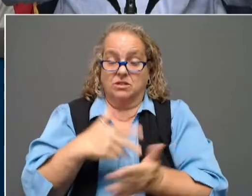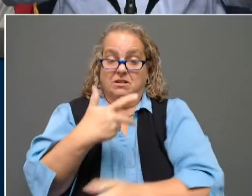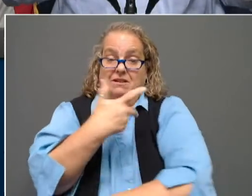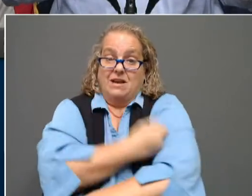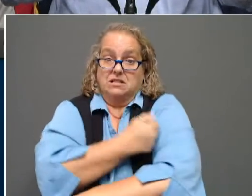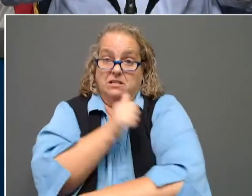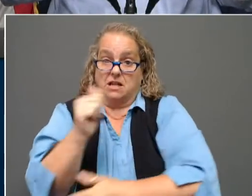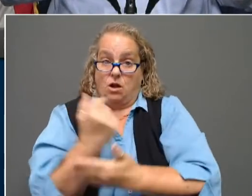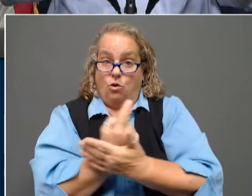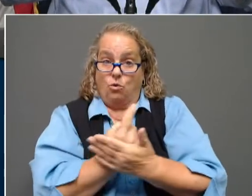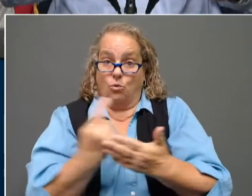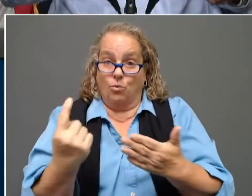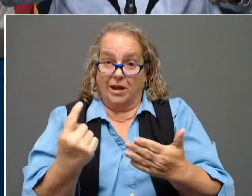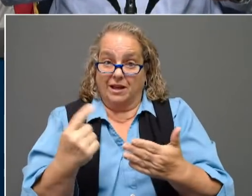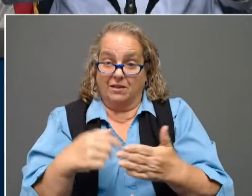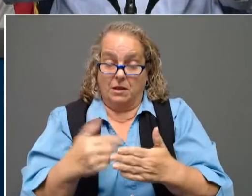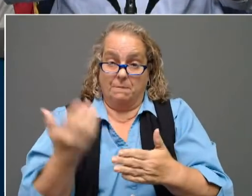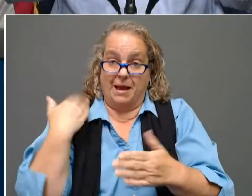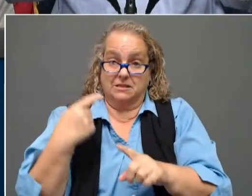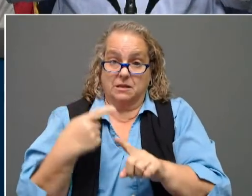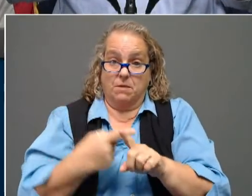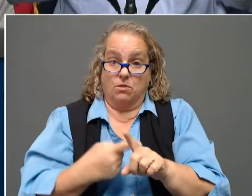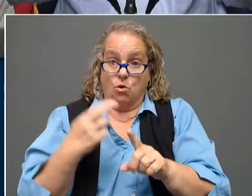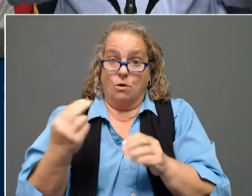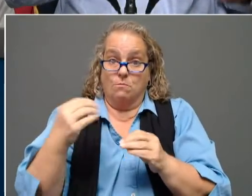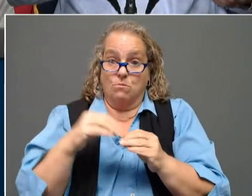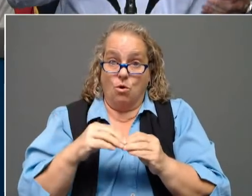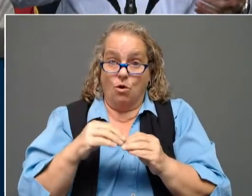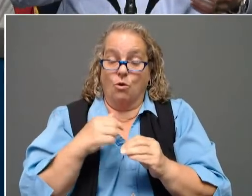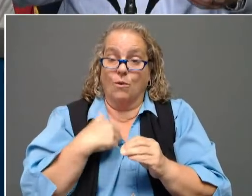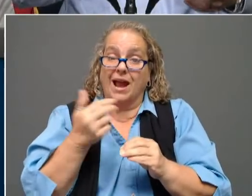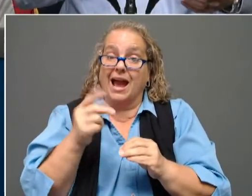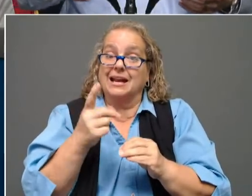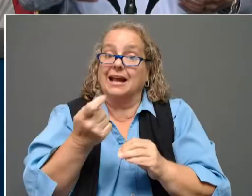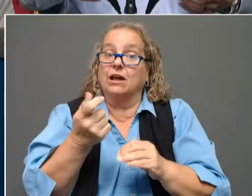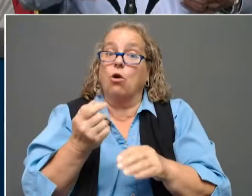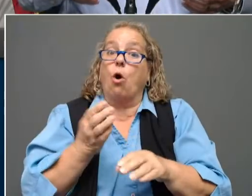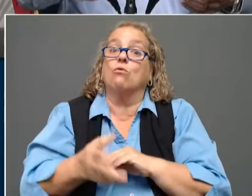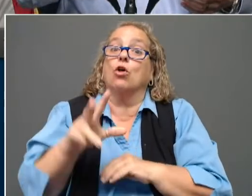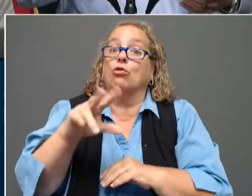the past month or more. We had a little over